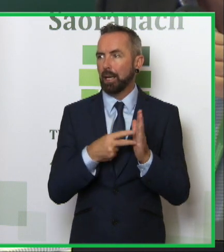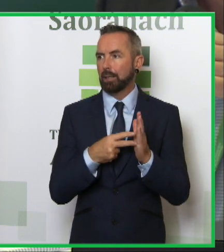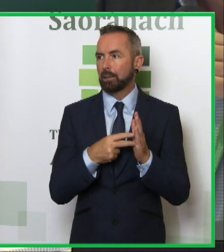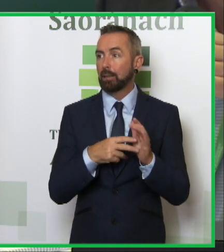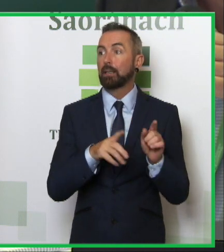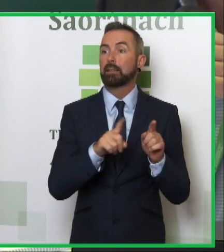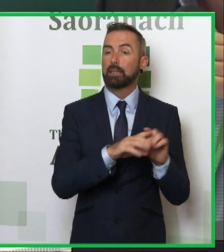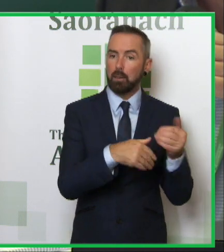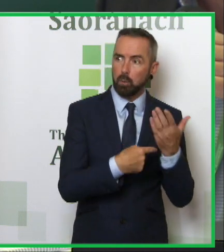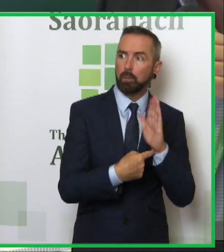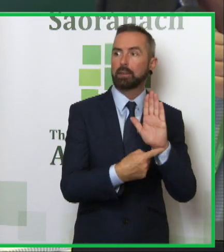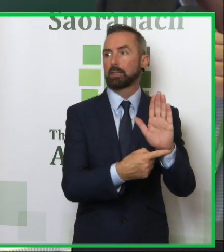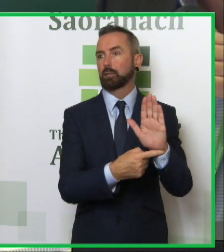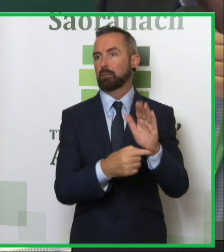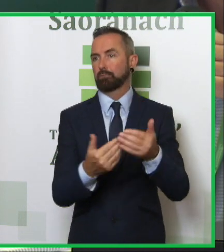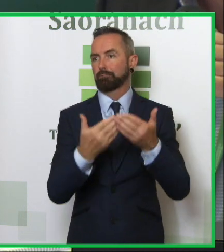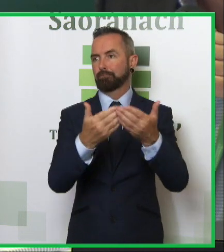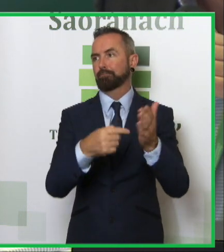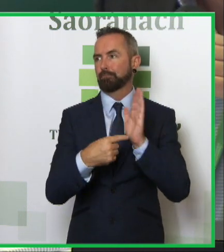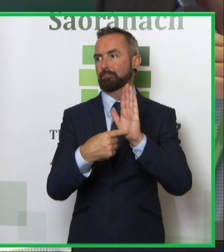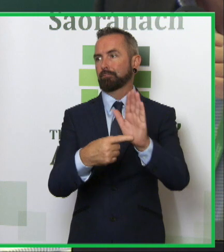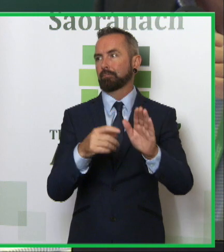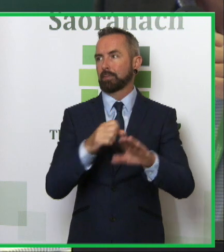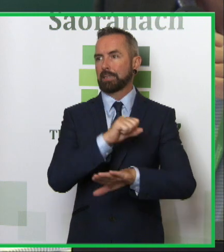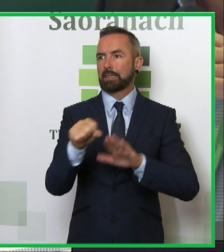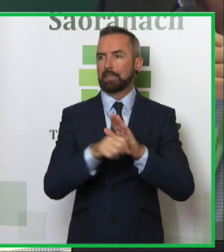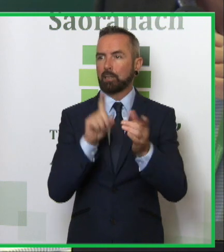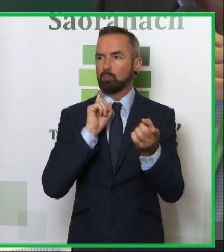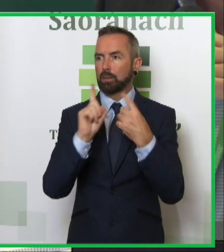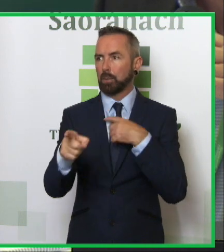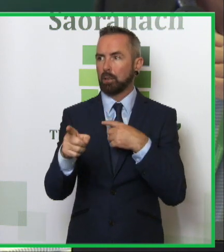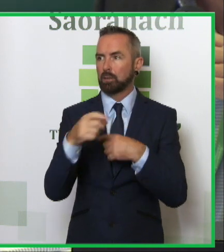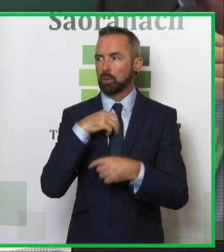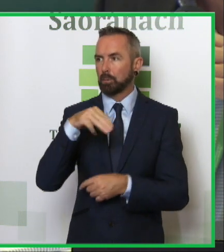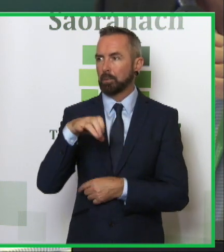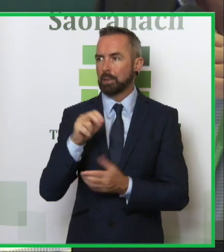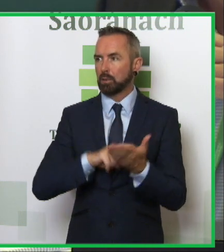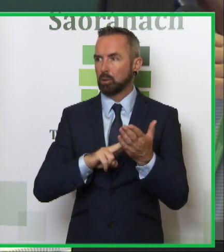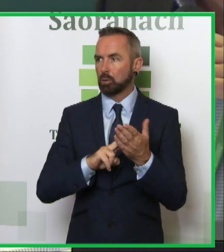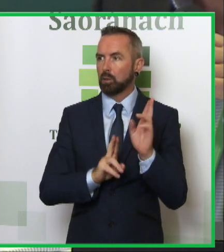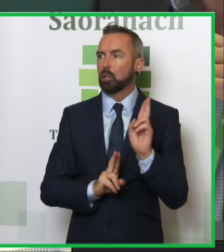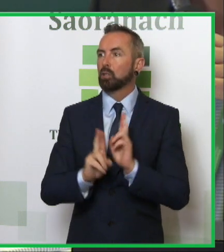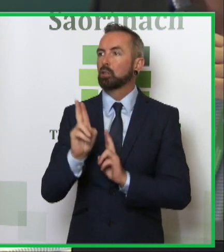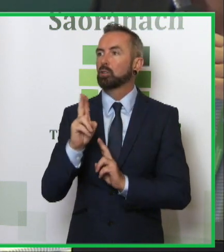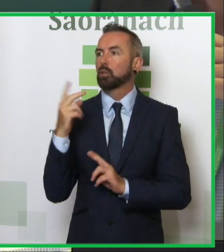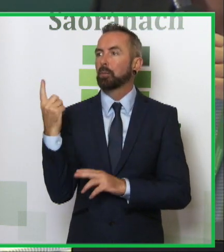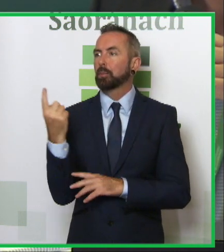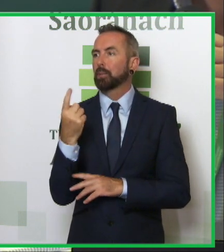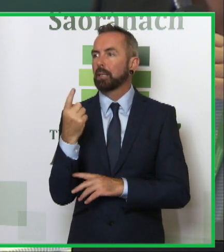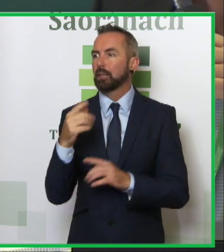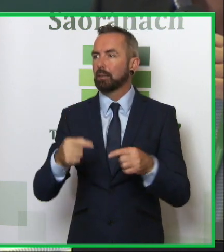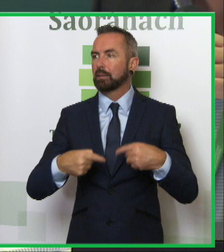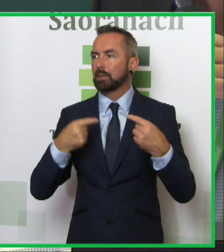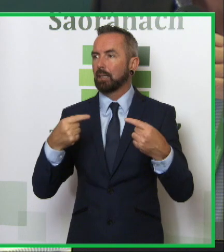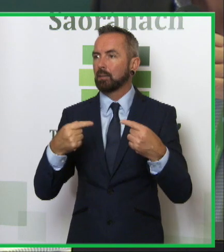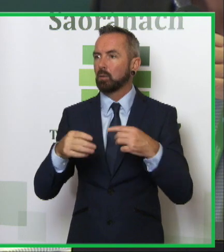same proposition, which is that the state's response to drugs misuse and the harmful impacts should be tackled with